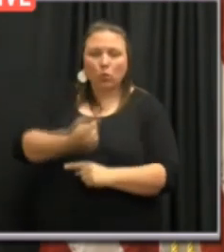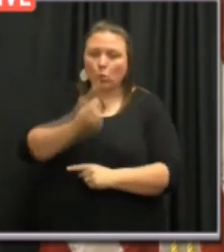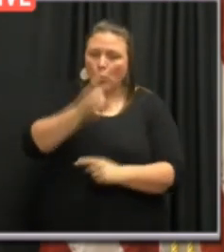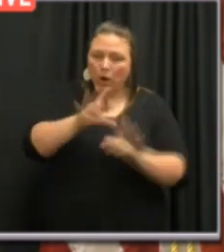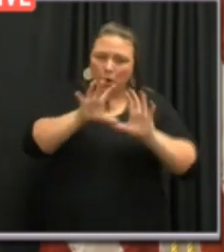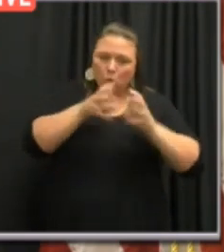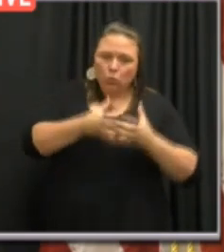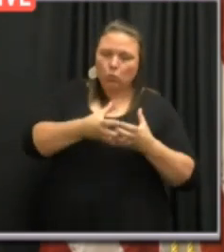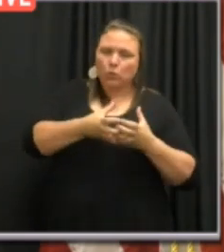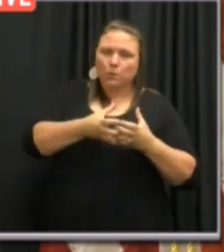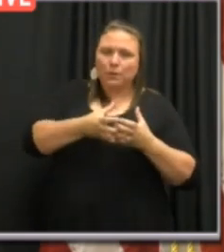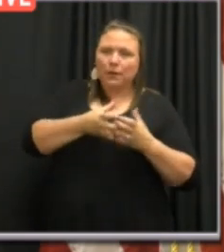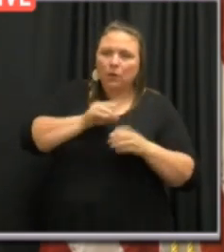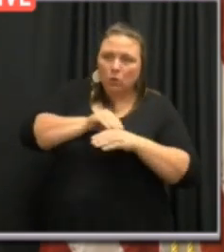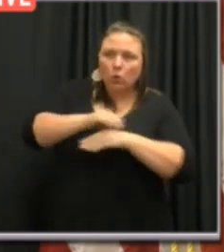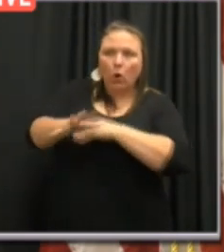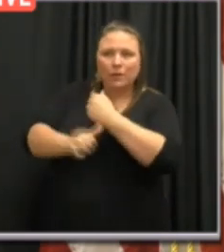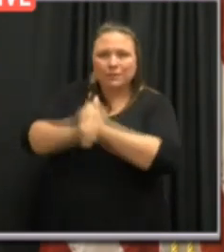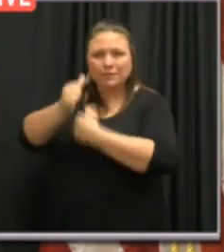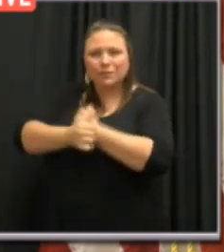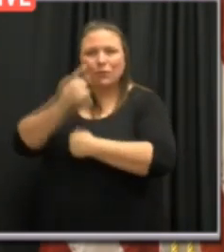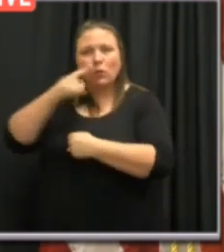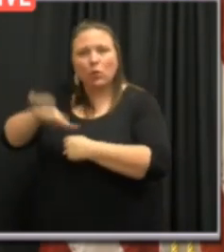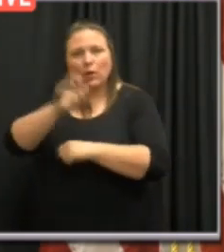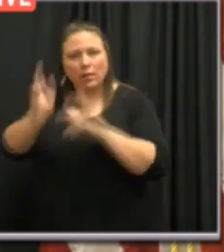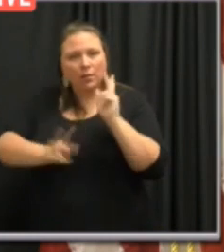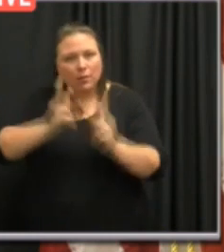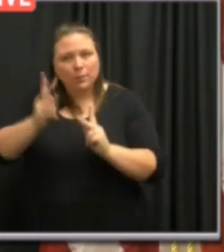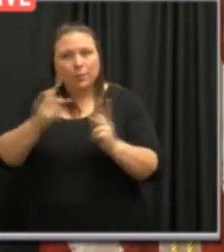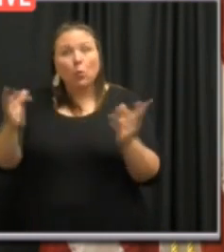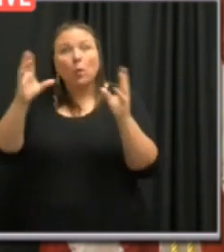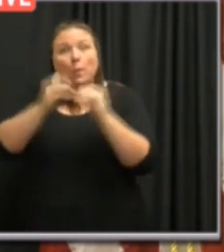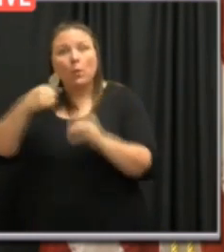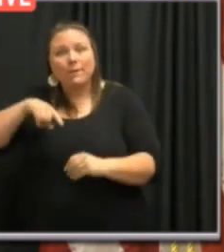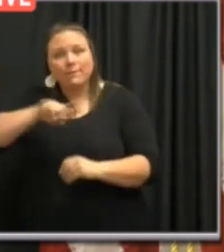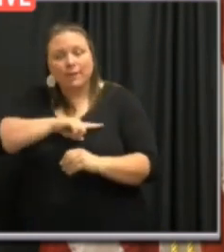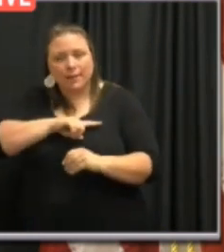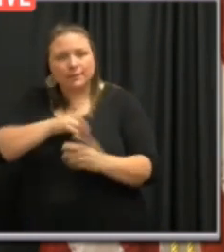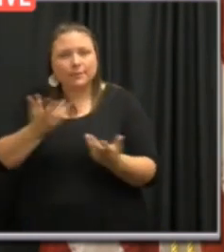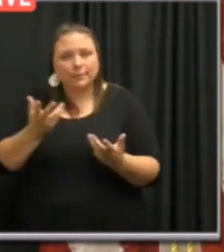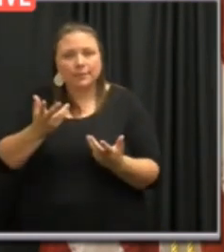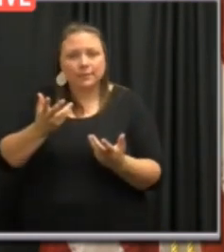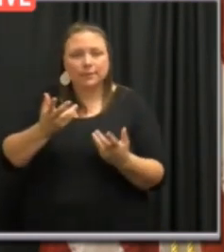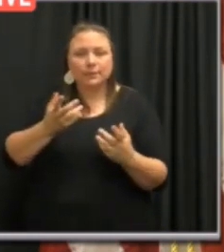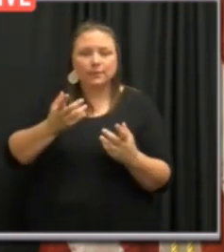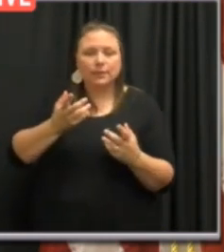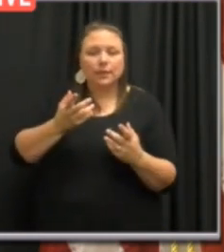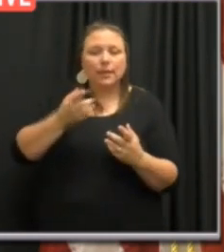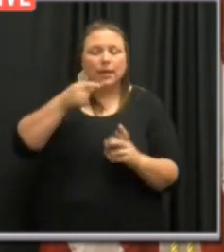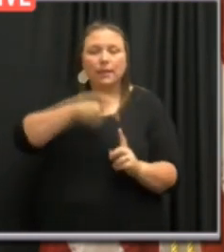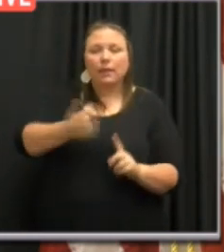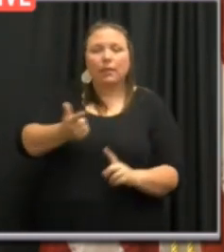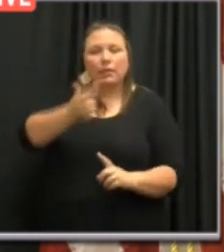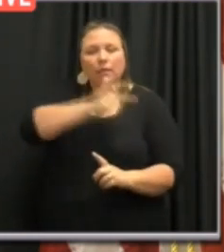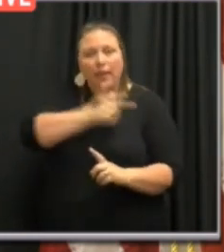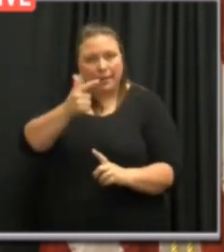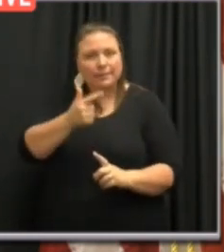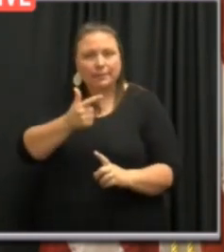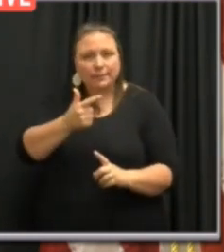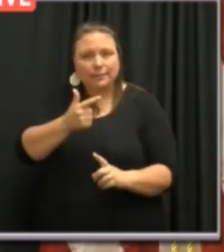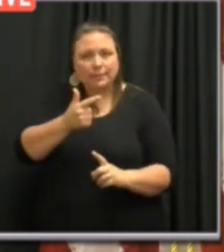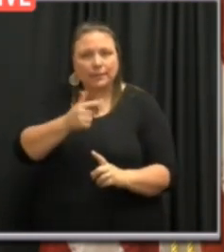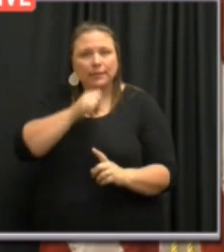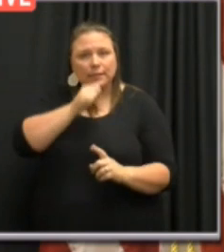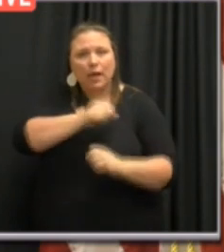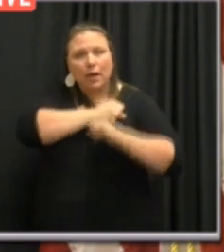party to endanger the rest of us, or more of us, and to be lazy, frankly, and